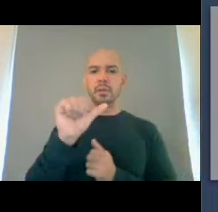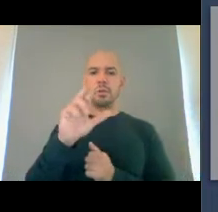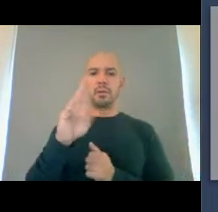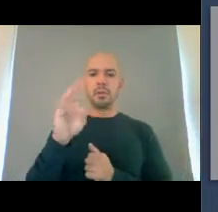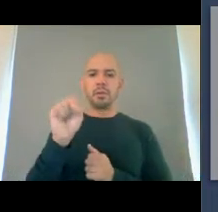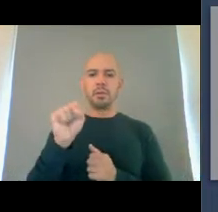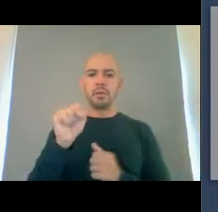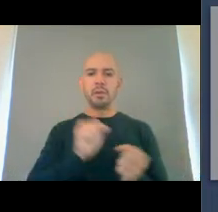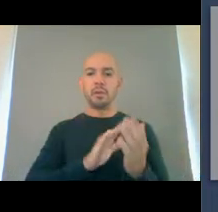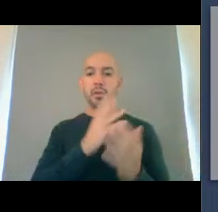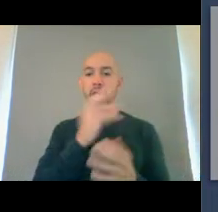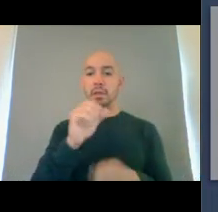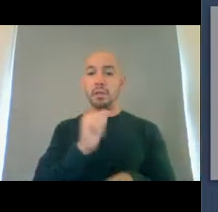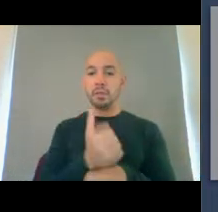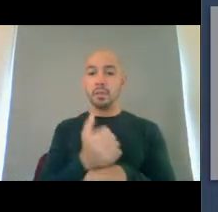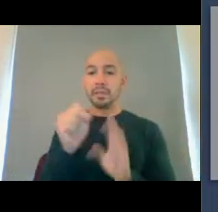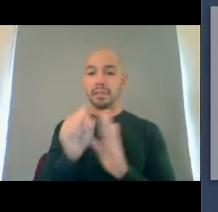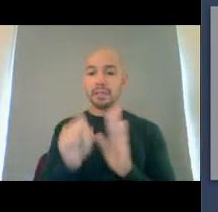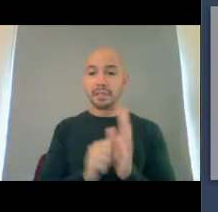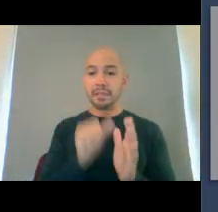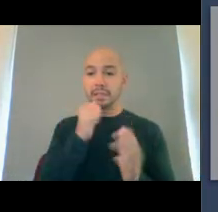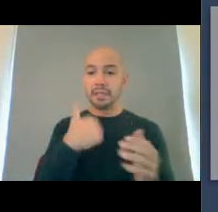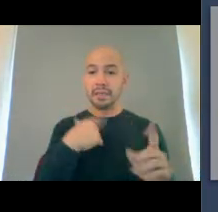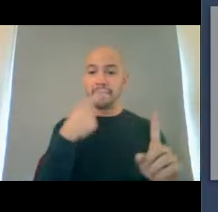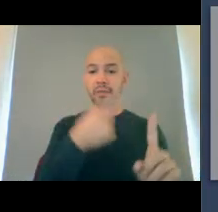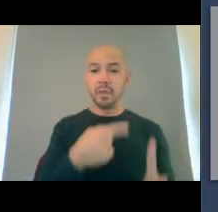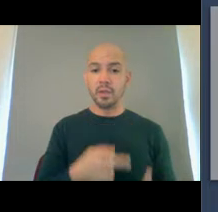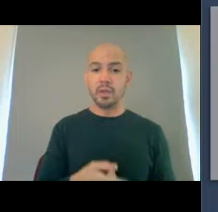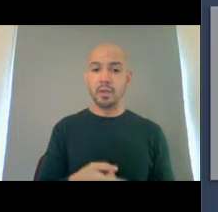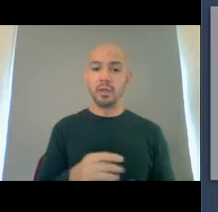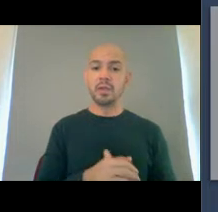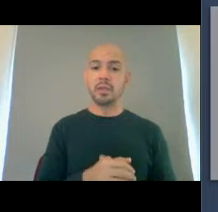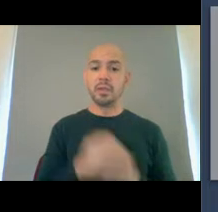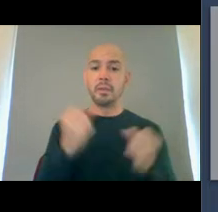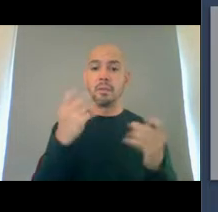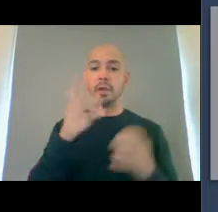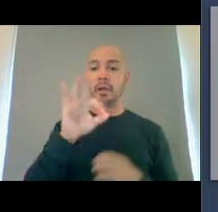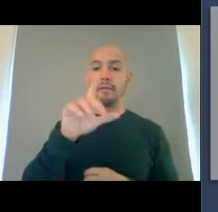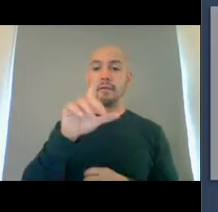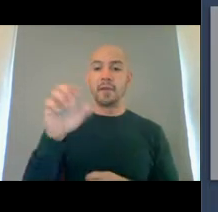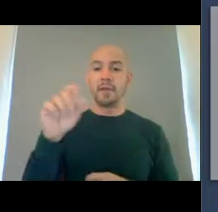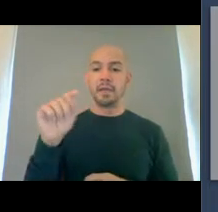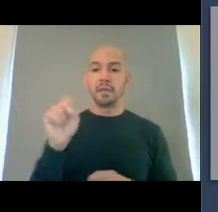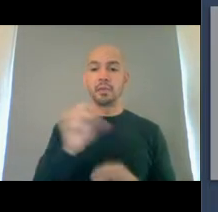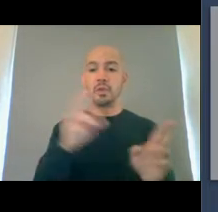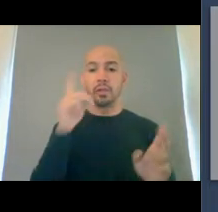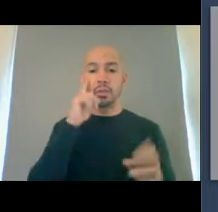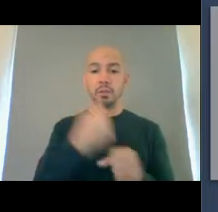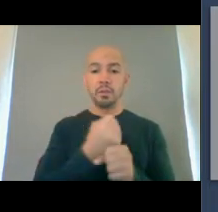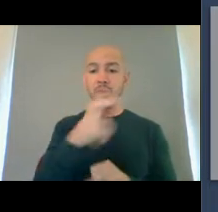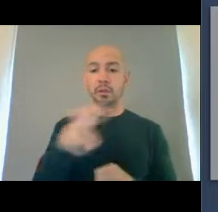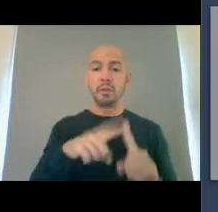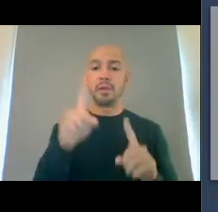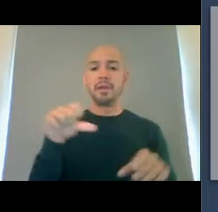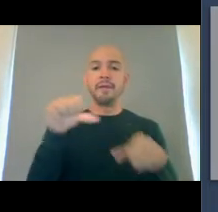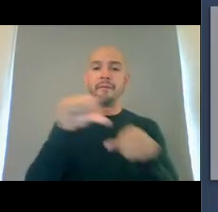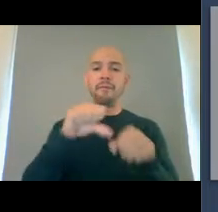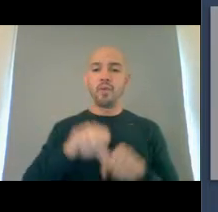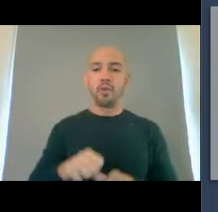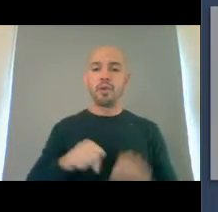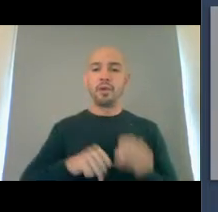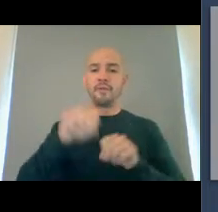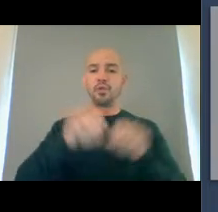fueling infrastructure support is especially important many fleets are ready to make this transition but they need fueling infrastructure solutions we